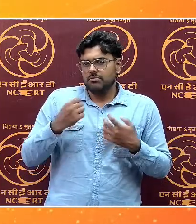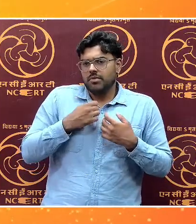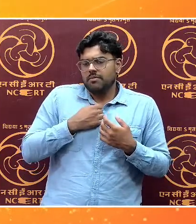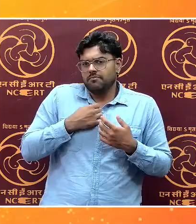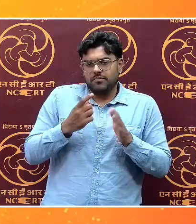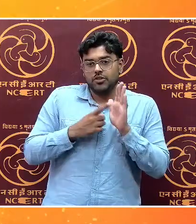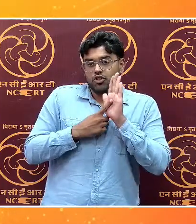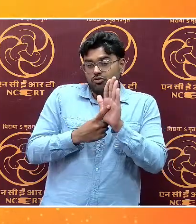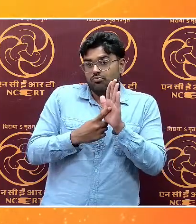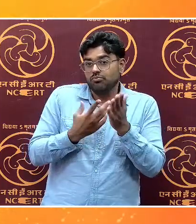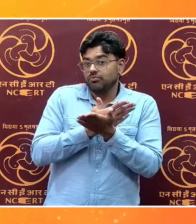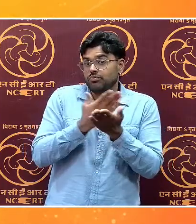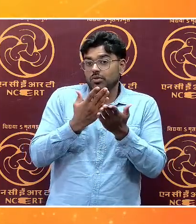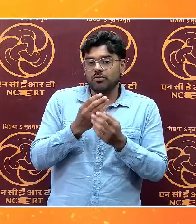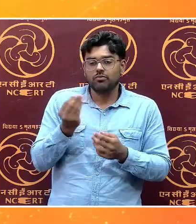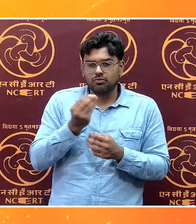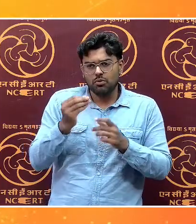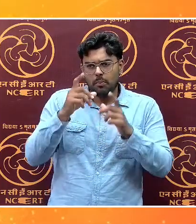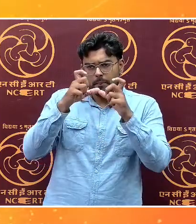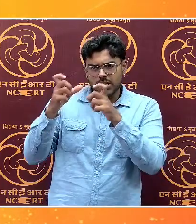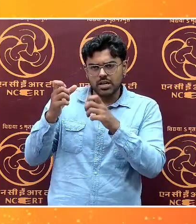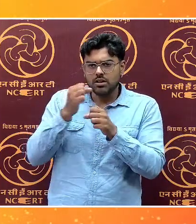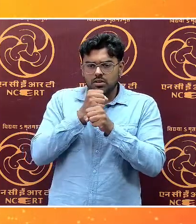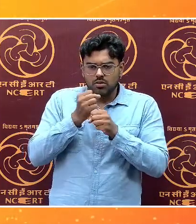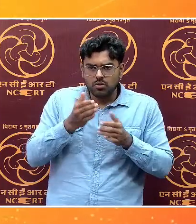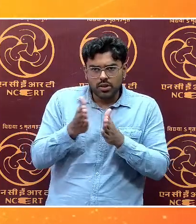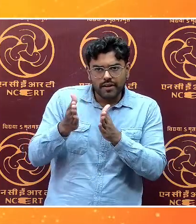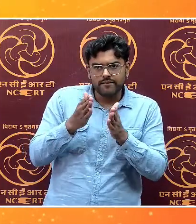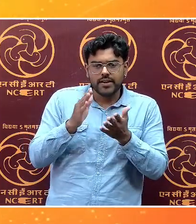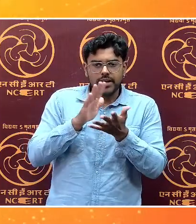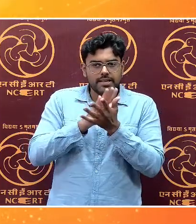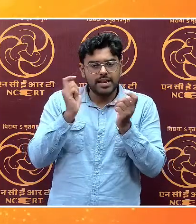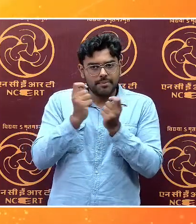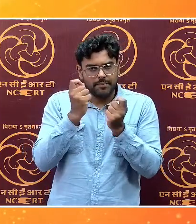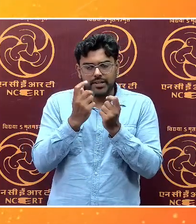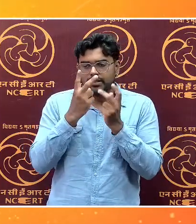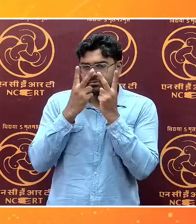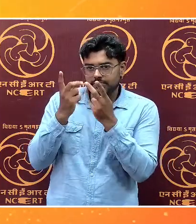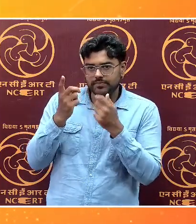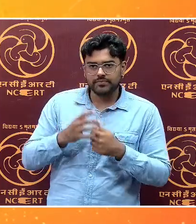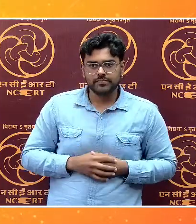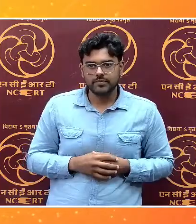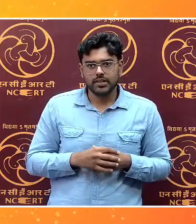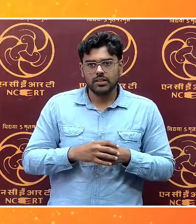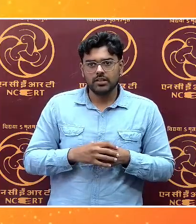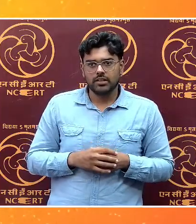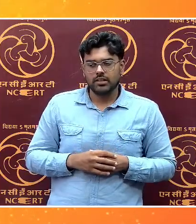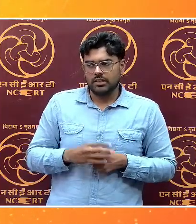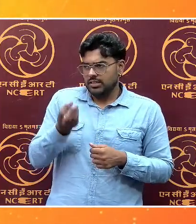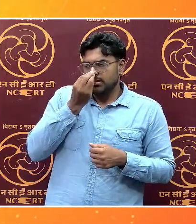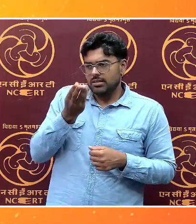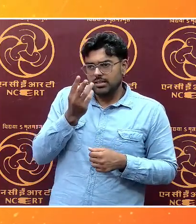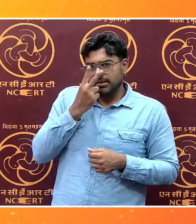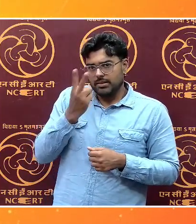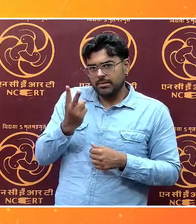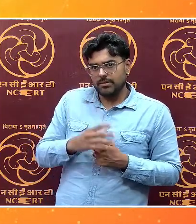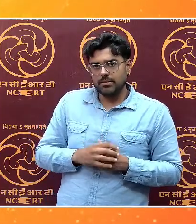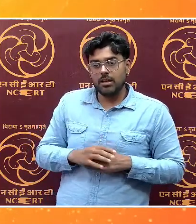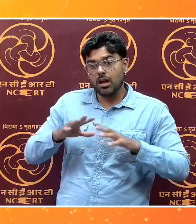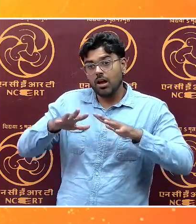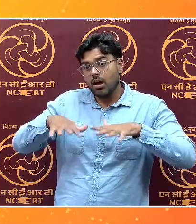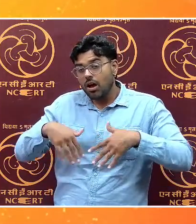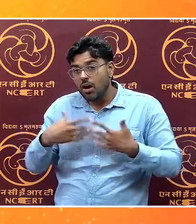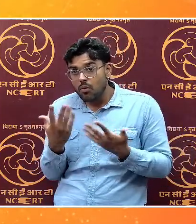I'm showing you some pictures of Godavari Pushkaram. So you can easily see that